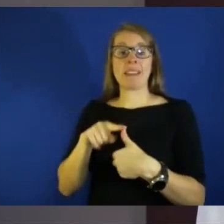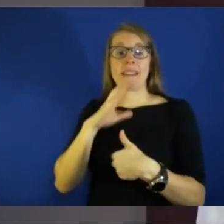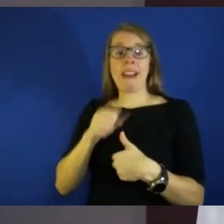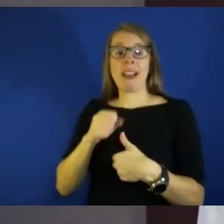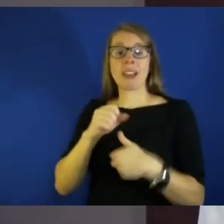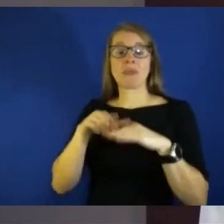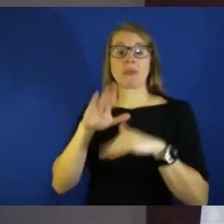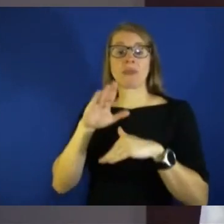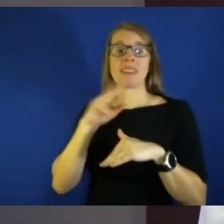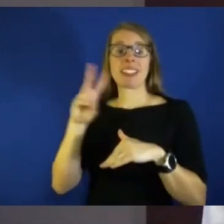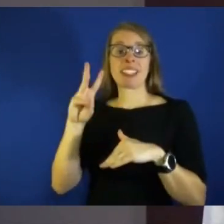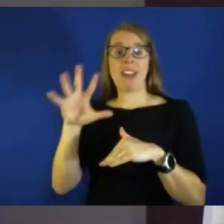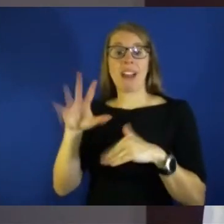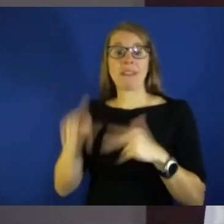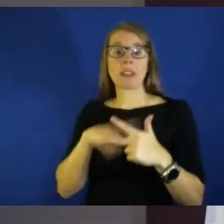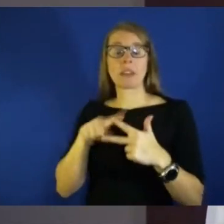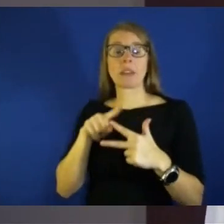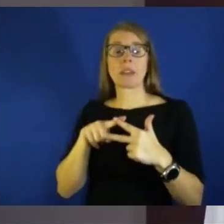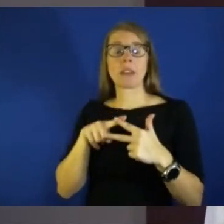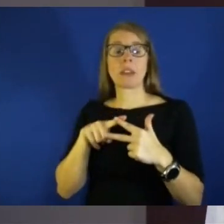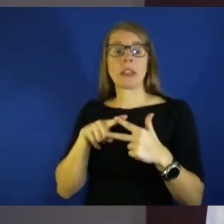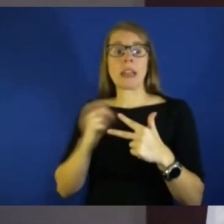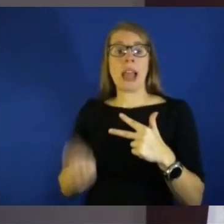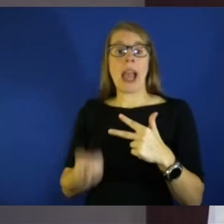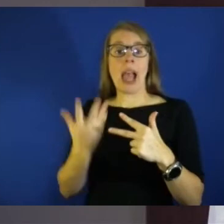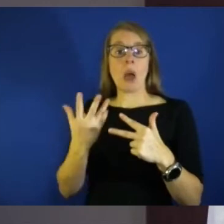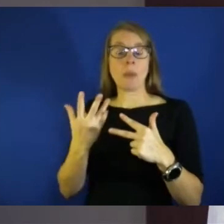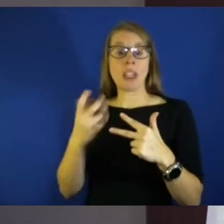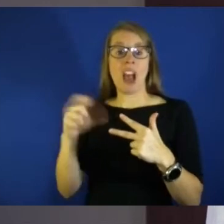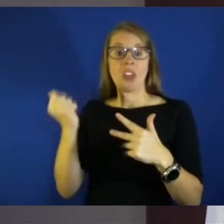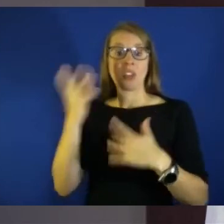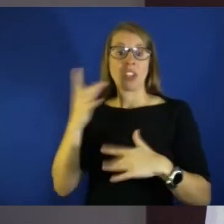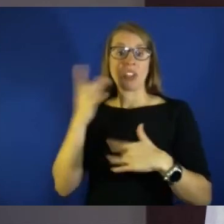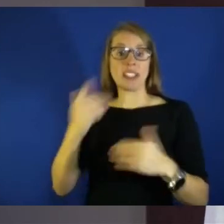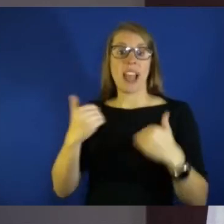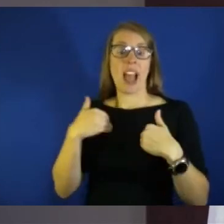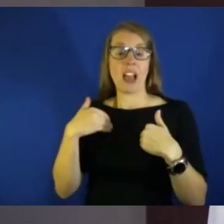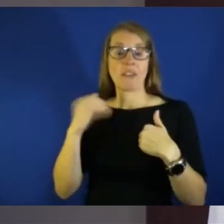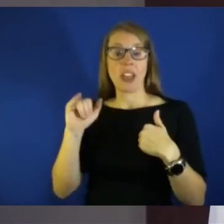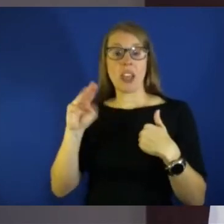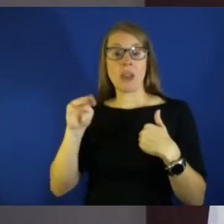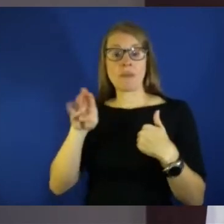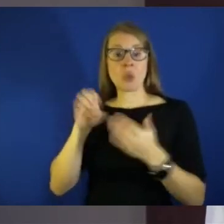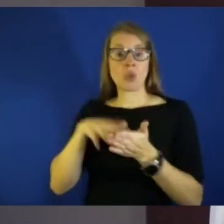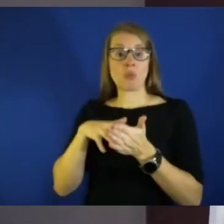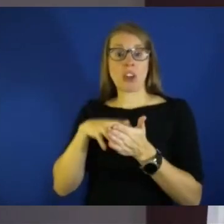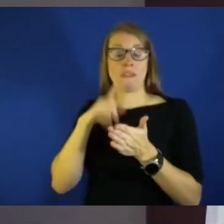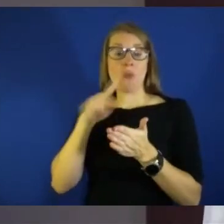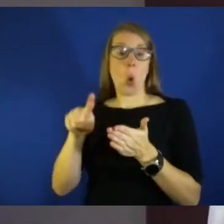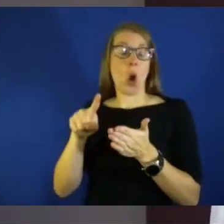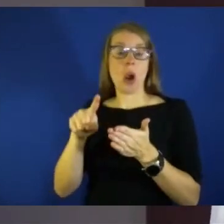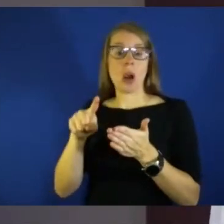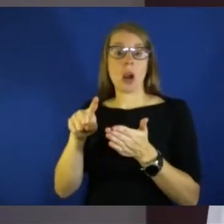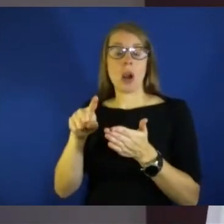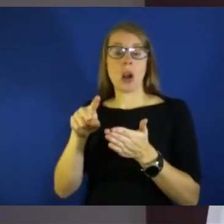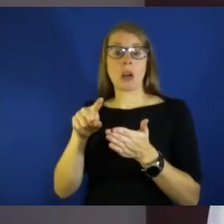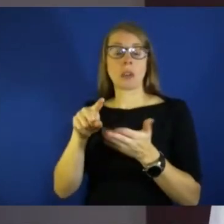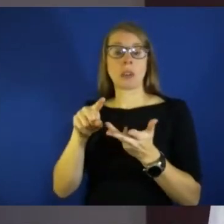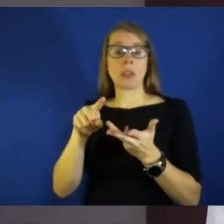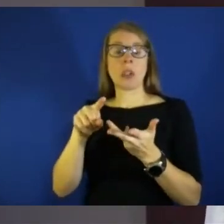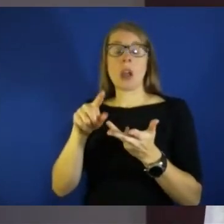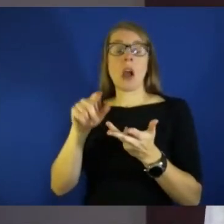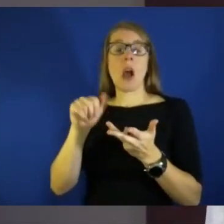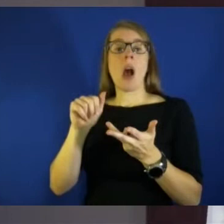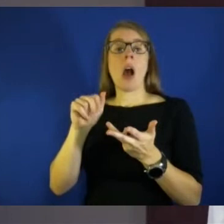65, a number of comorbid conditions, things like, immune suppression for, say a rheumatologic autoimmune type of